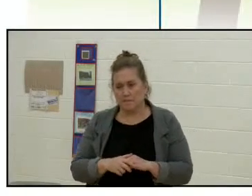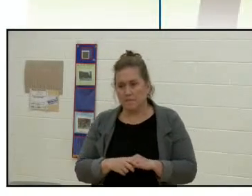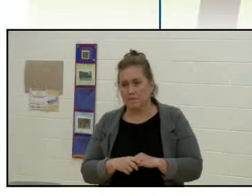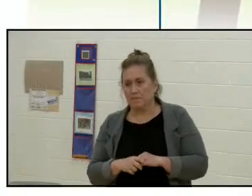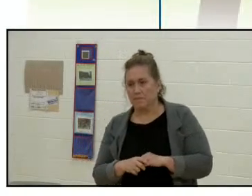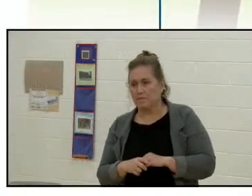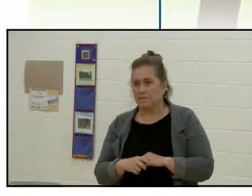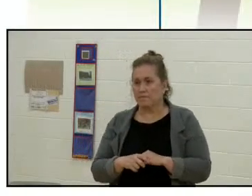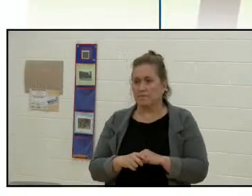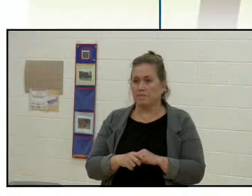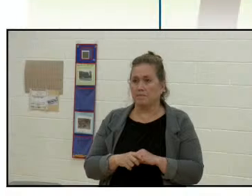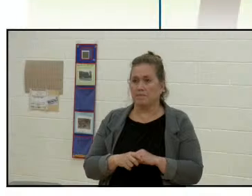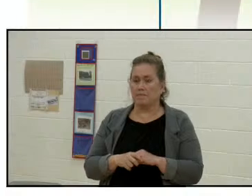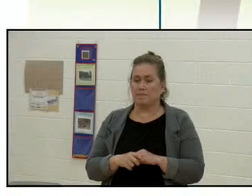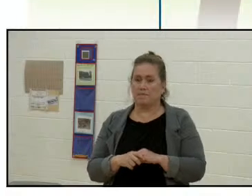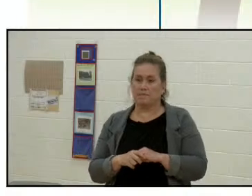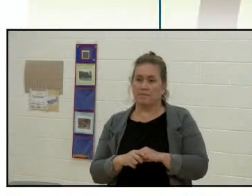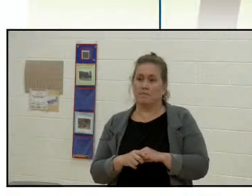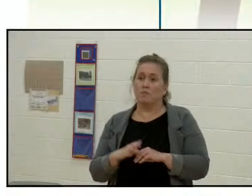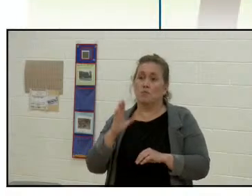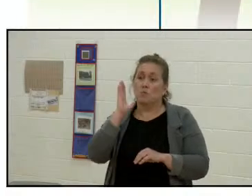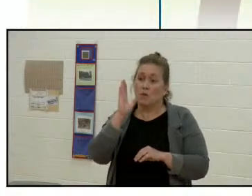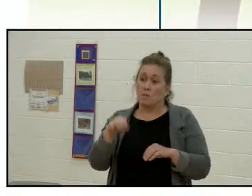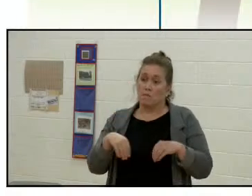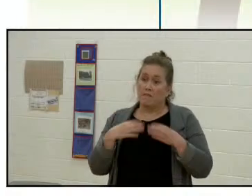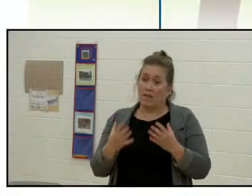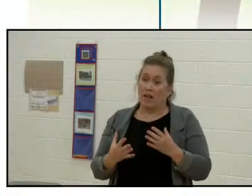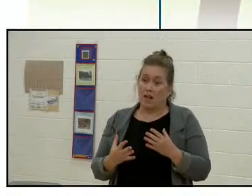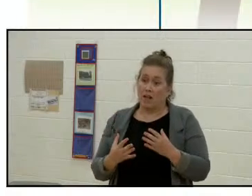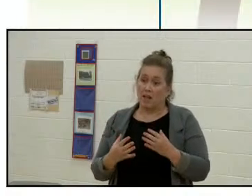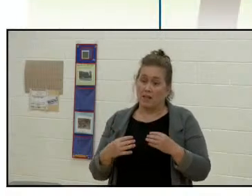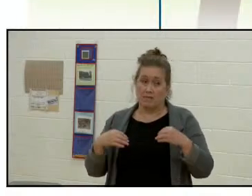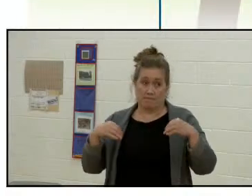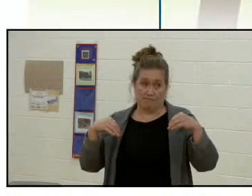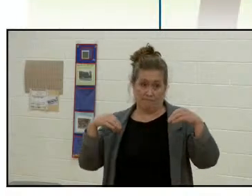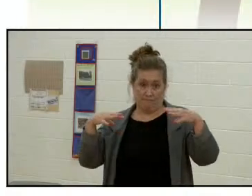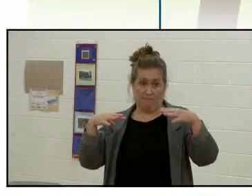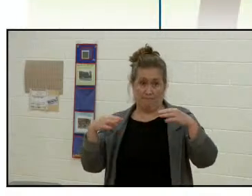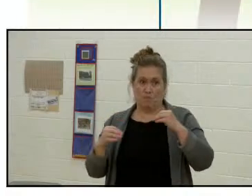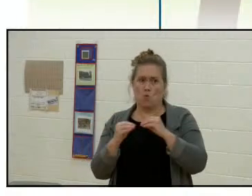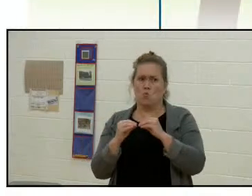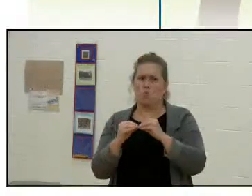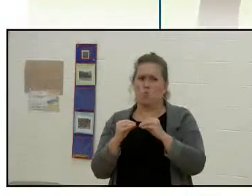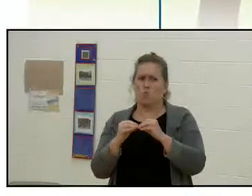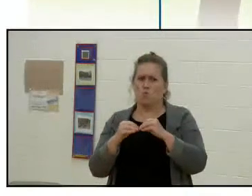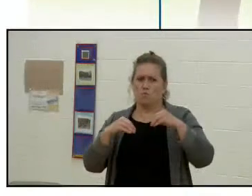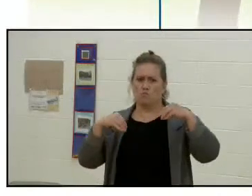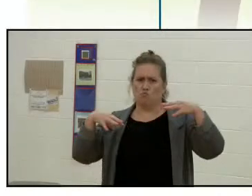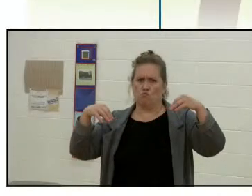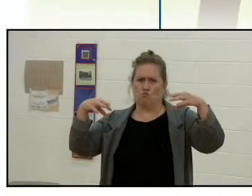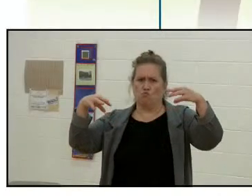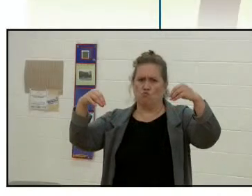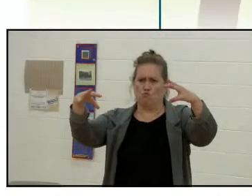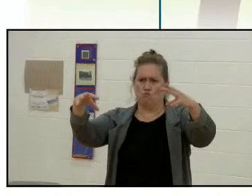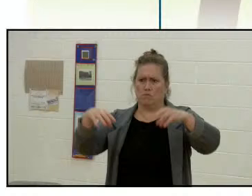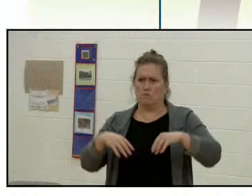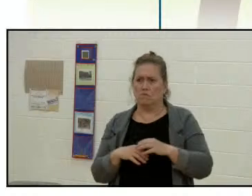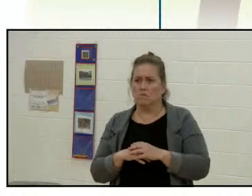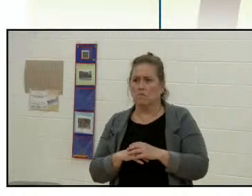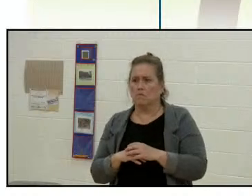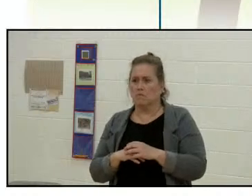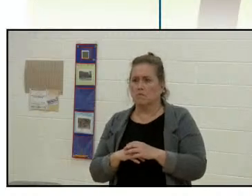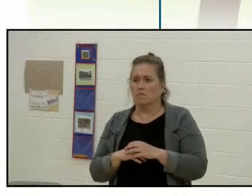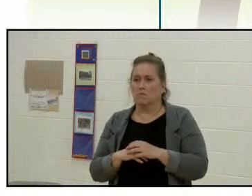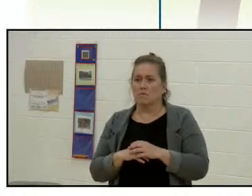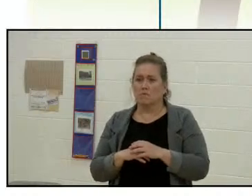to provide additional lighting and then additional amenities such as our shade structure